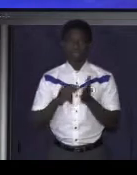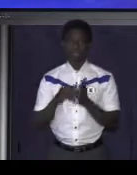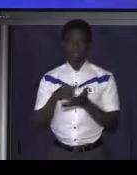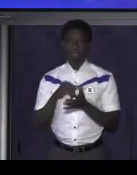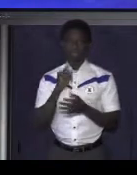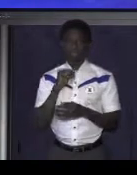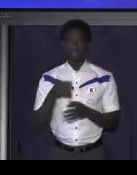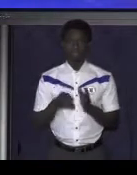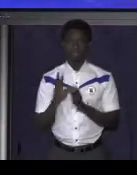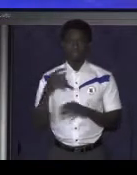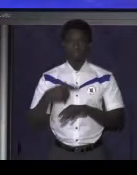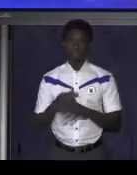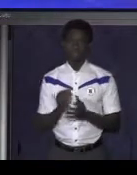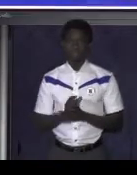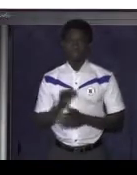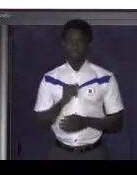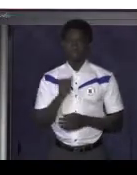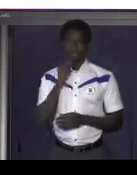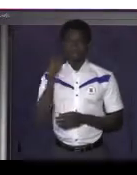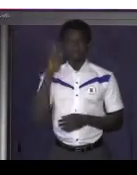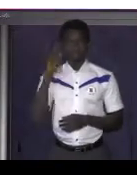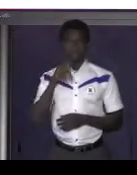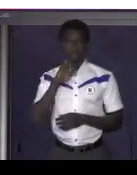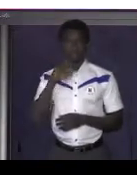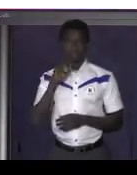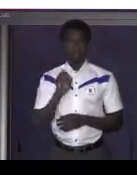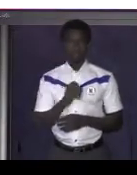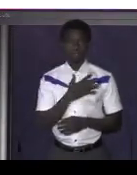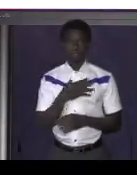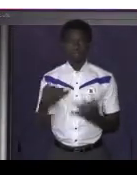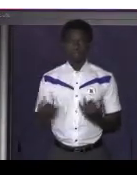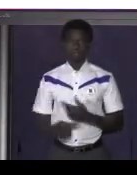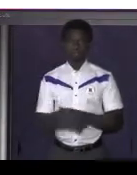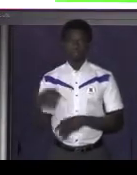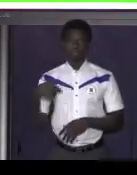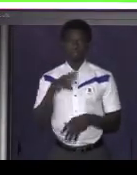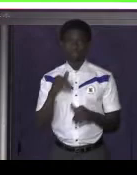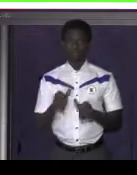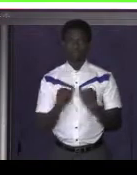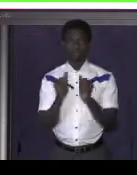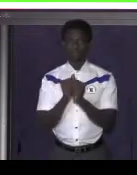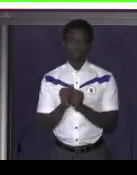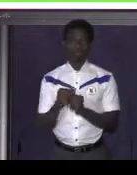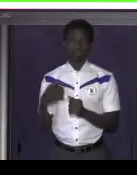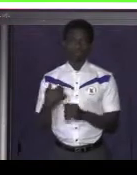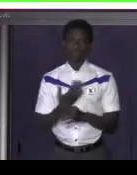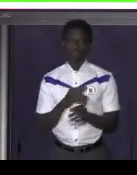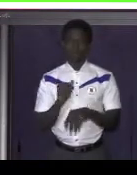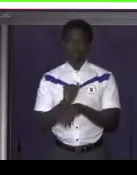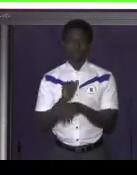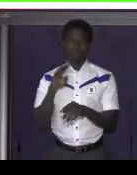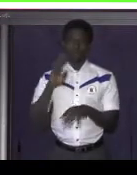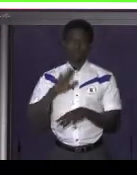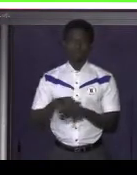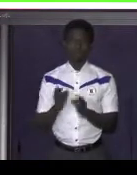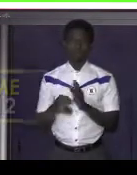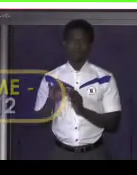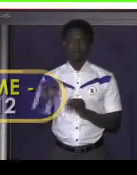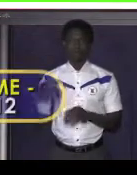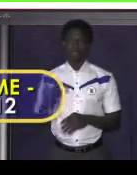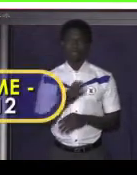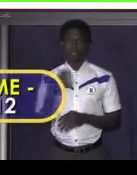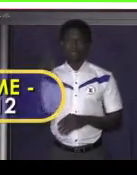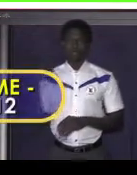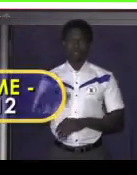means revision time. I am Uncle Agbaje. Today, we will continue our work on revising our